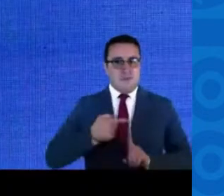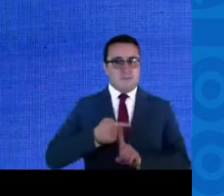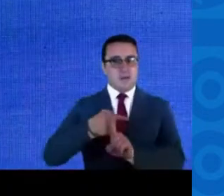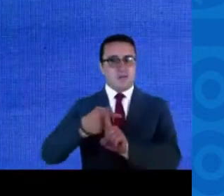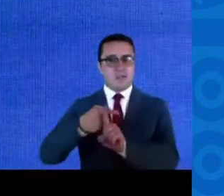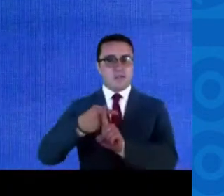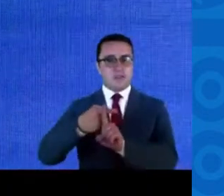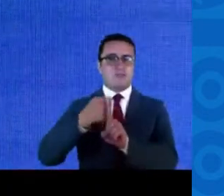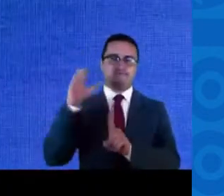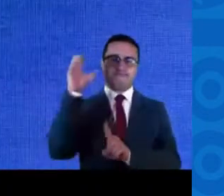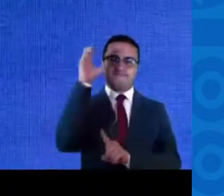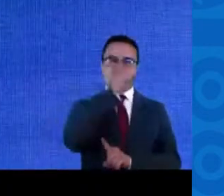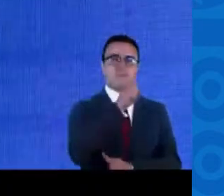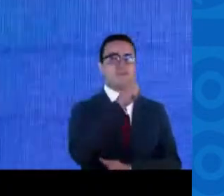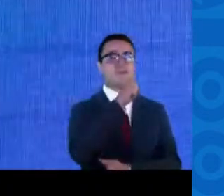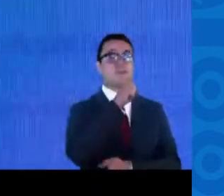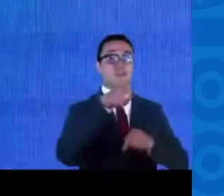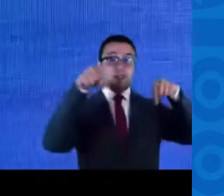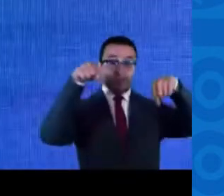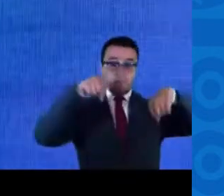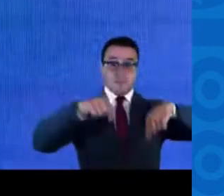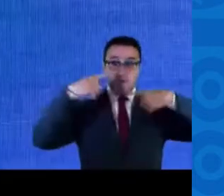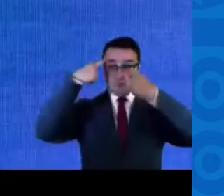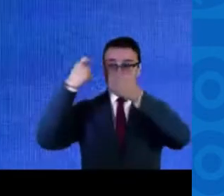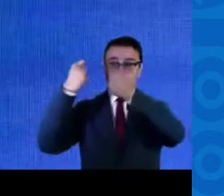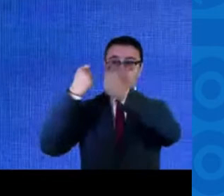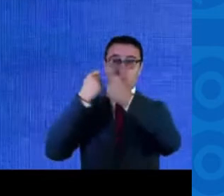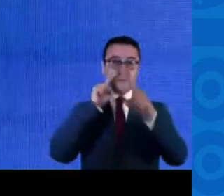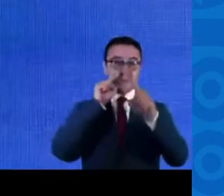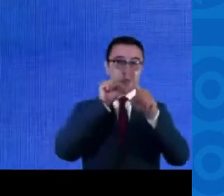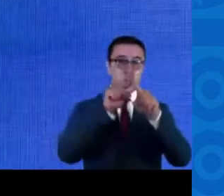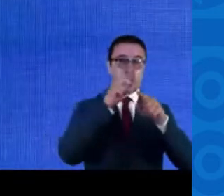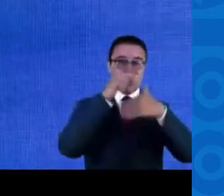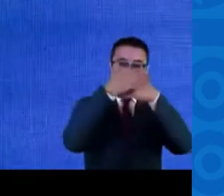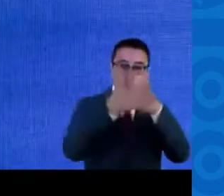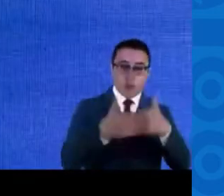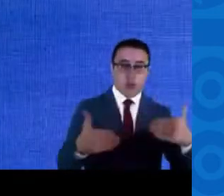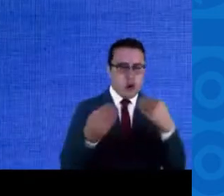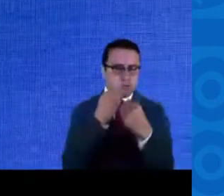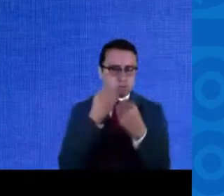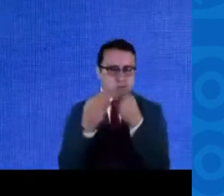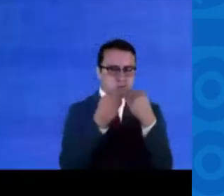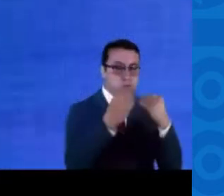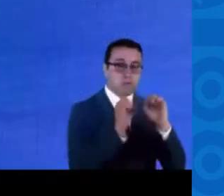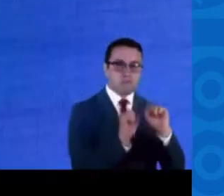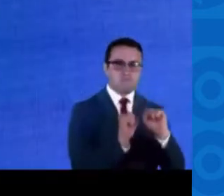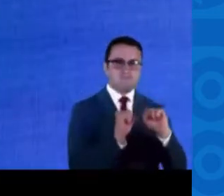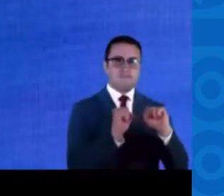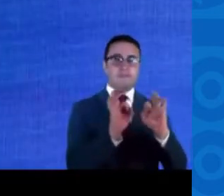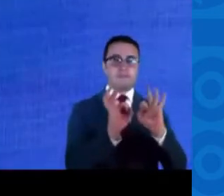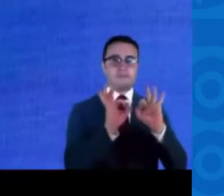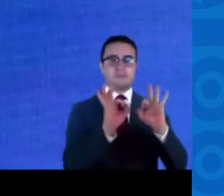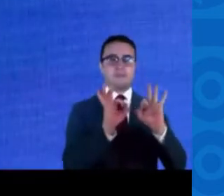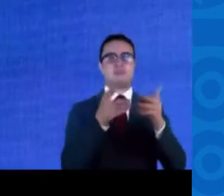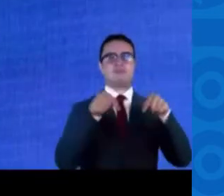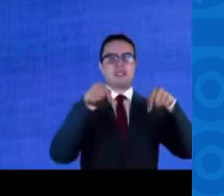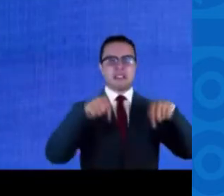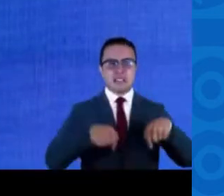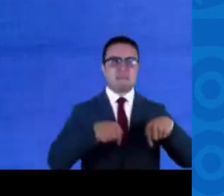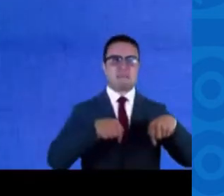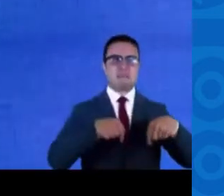but not fully satisfactory, to learn that in the framework of this great partnership or alliance for